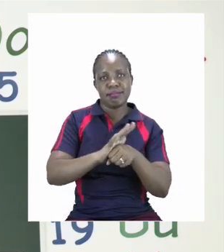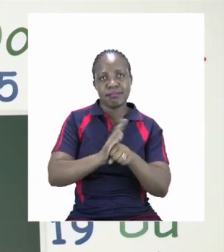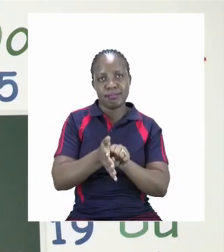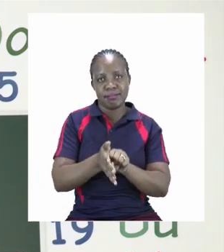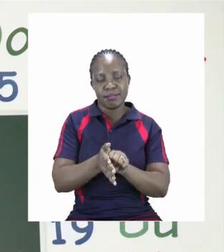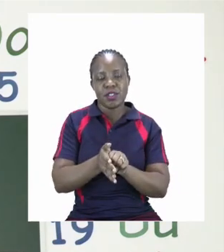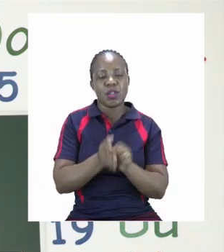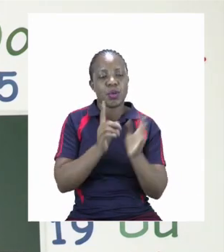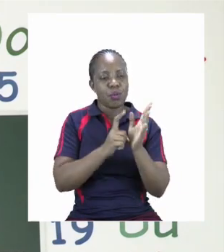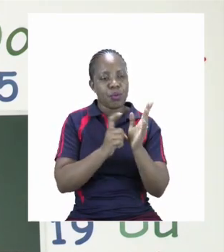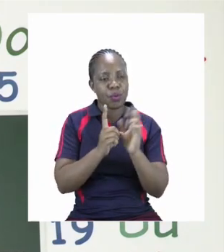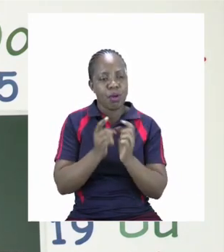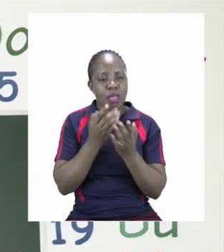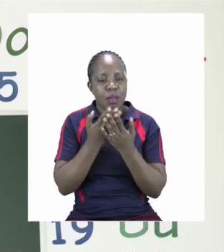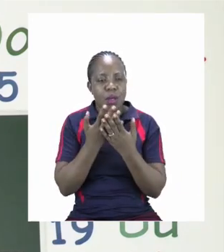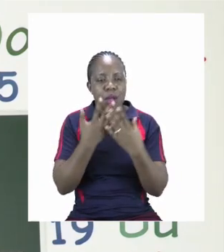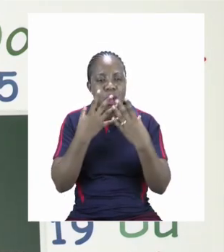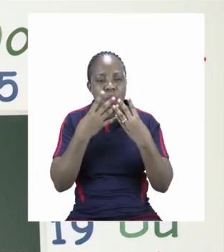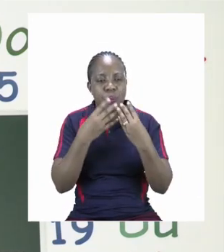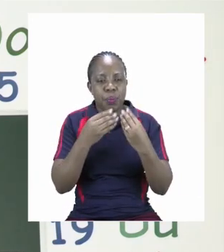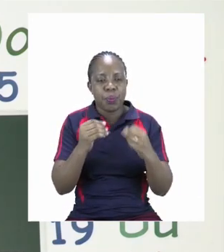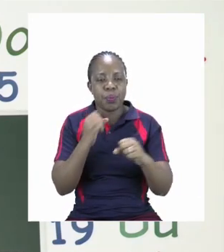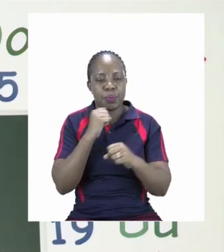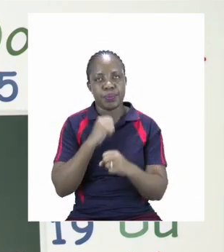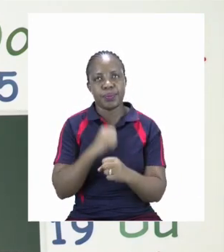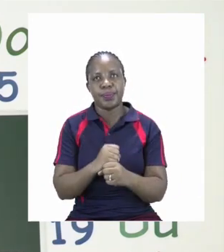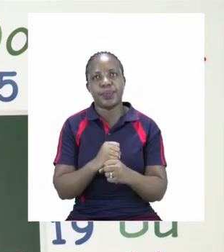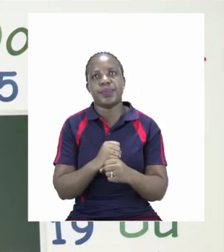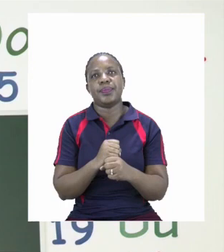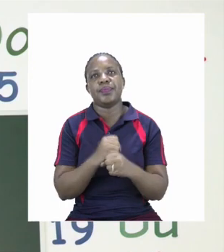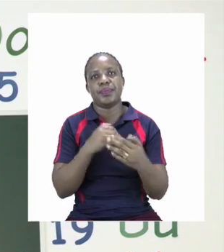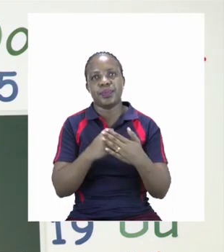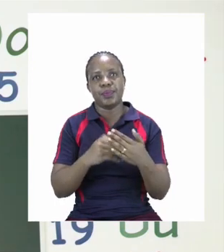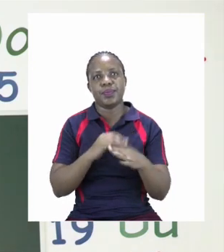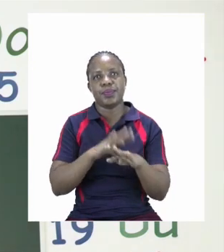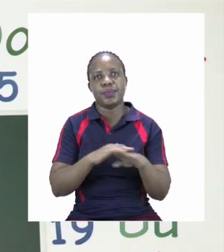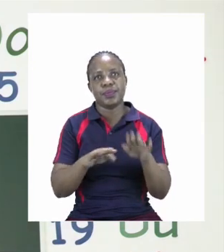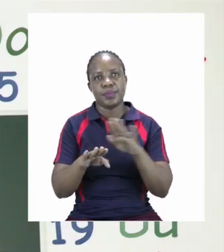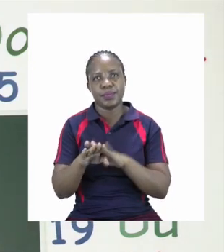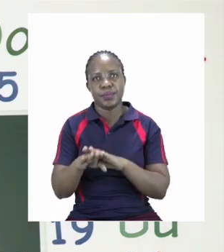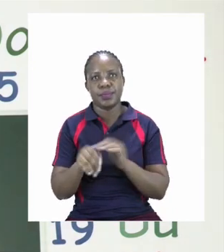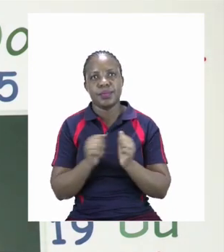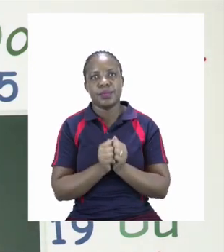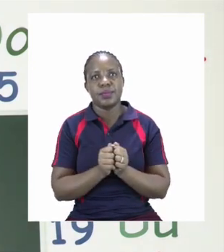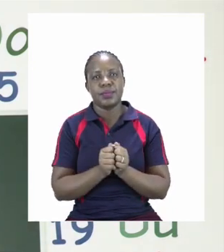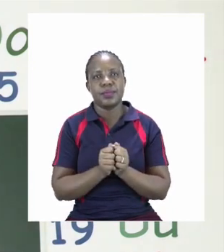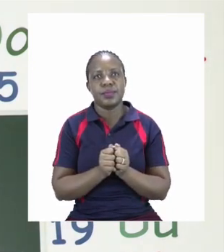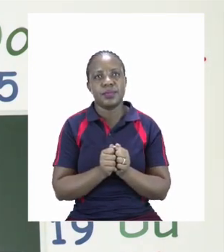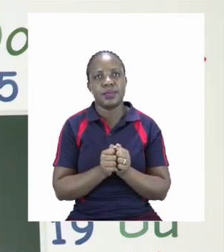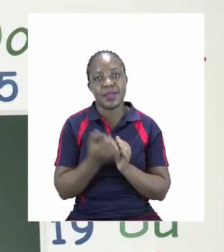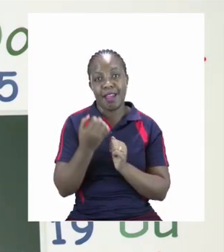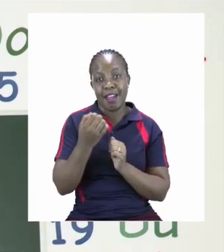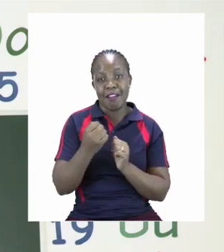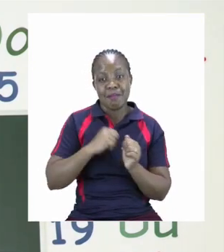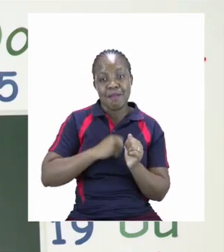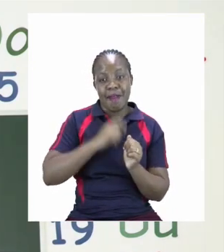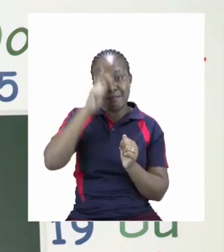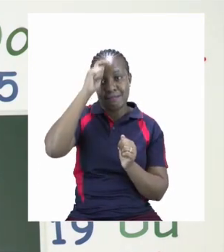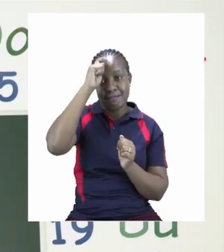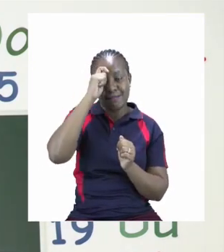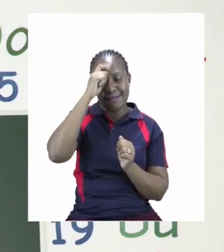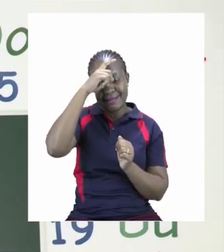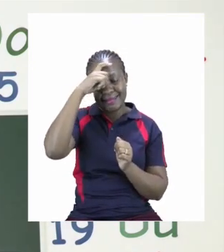are dry before you touch anything else. Well done! I have my summer cap because I want to